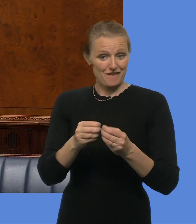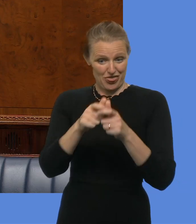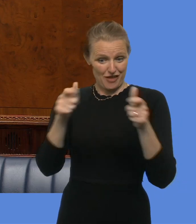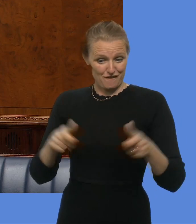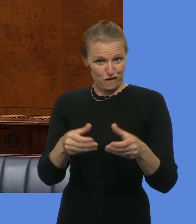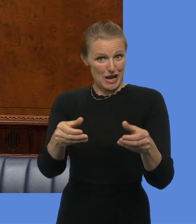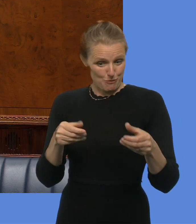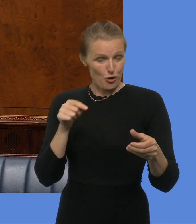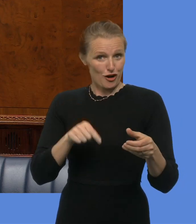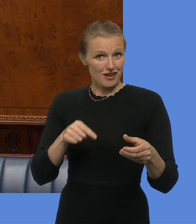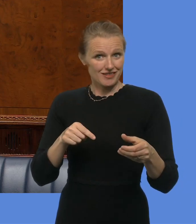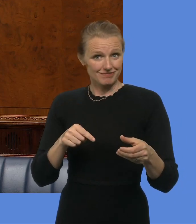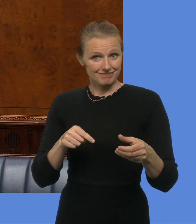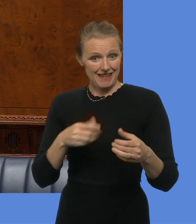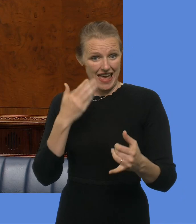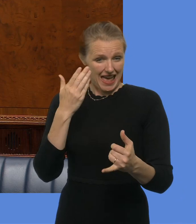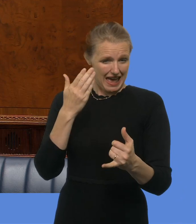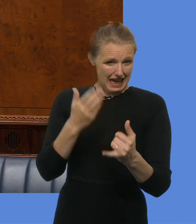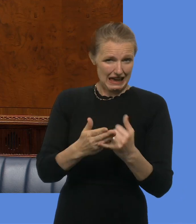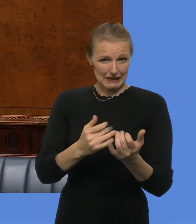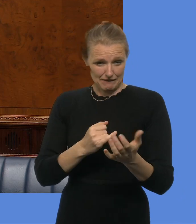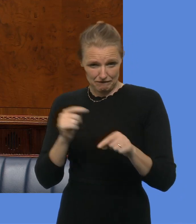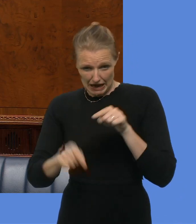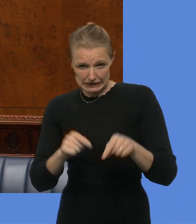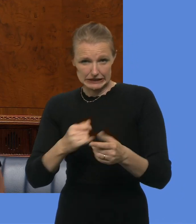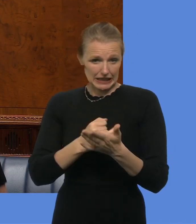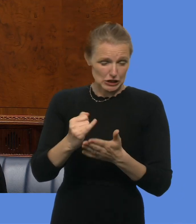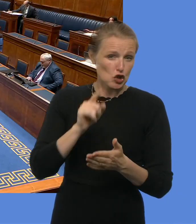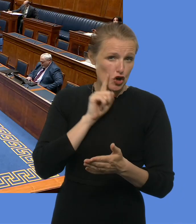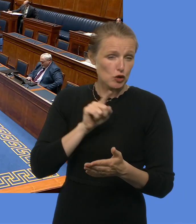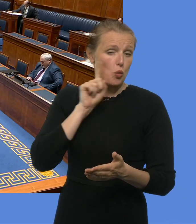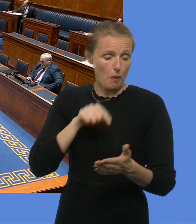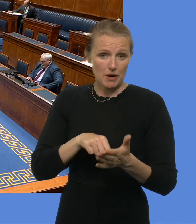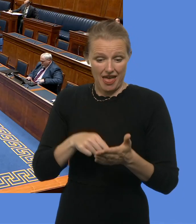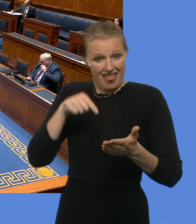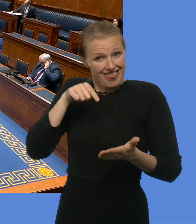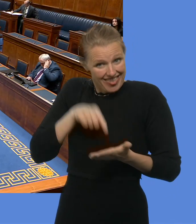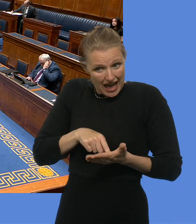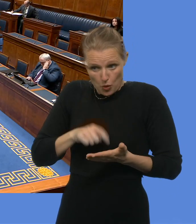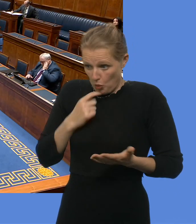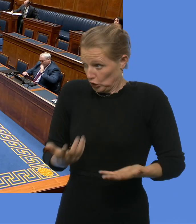against women and girls will help to deal with the immediate pressures and challenges? Sure.